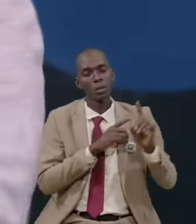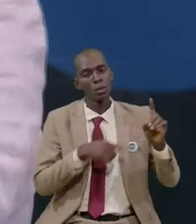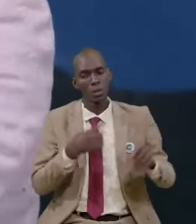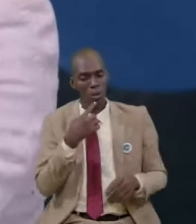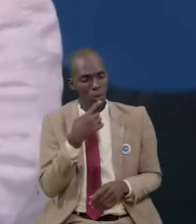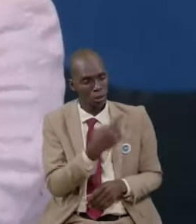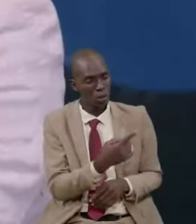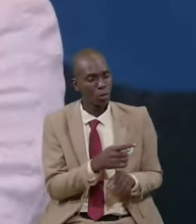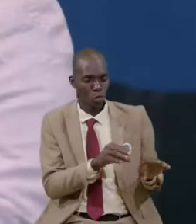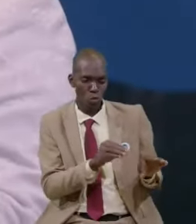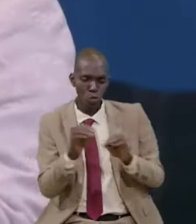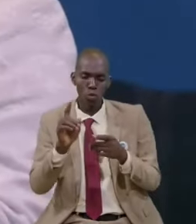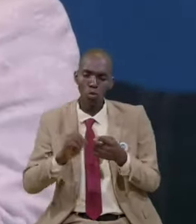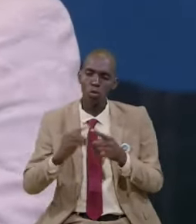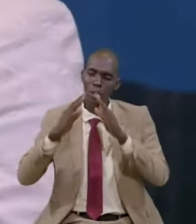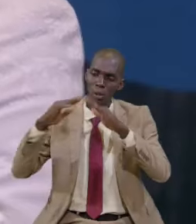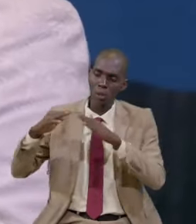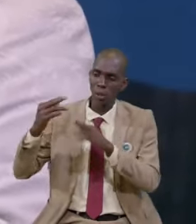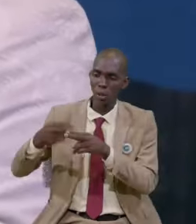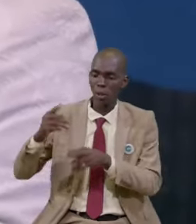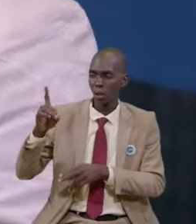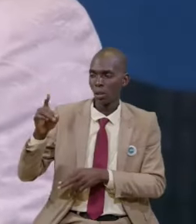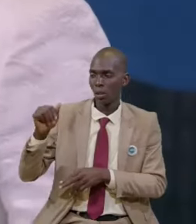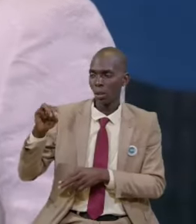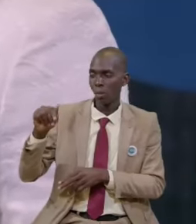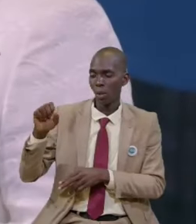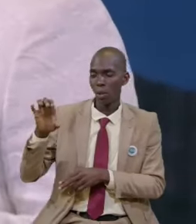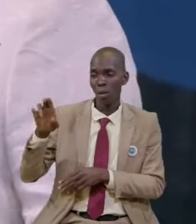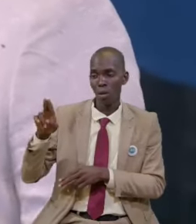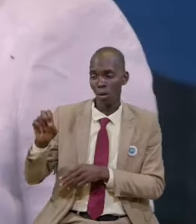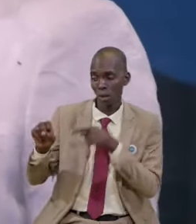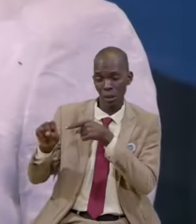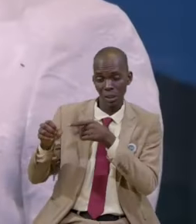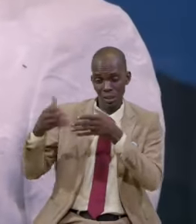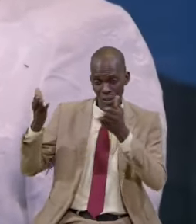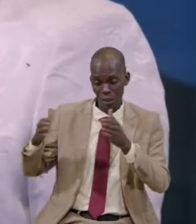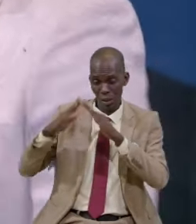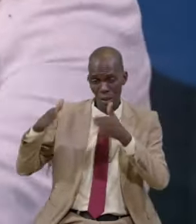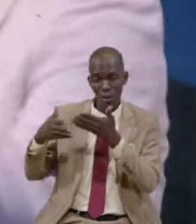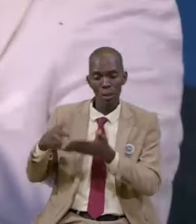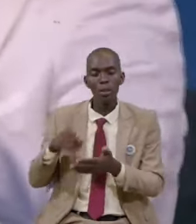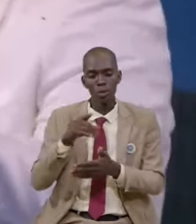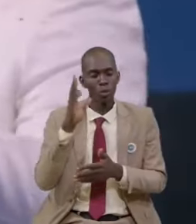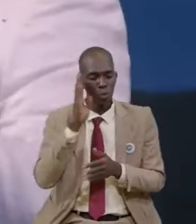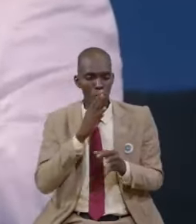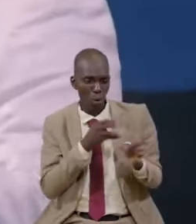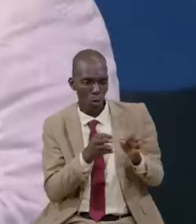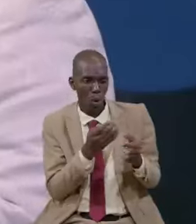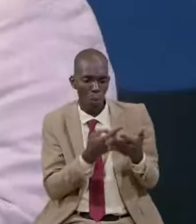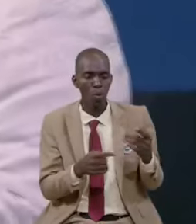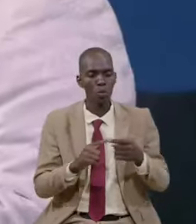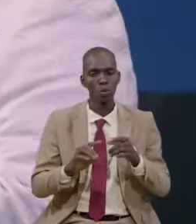he was praying. For those 3 days, he prayed until Ananias came to him. And Ananias